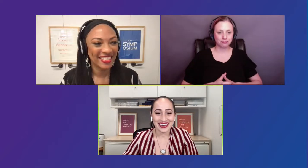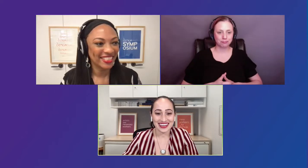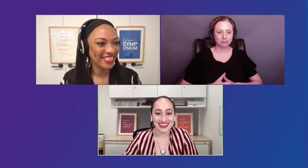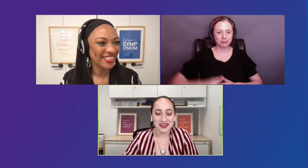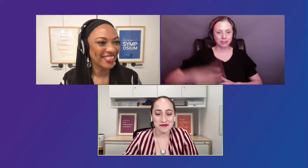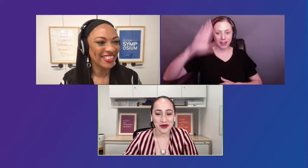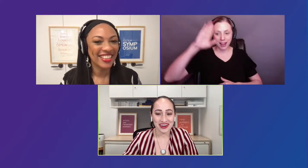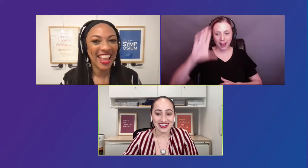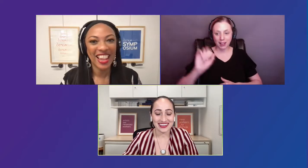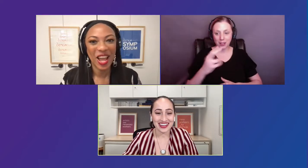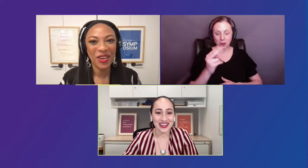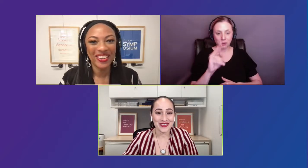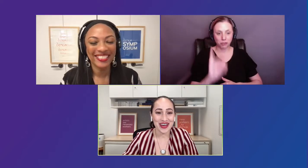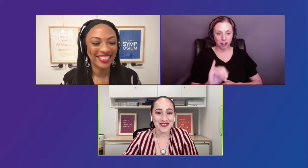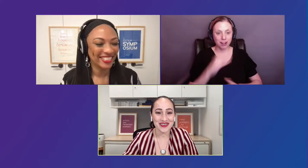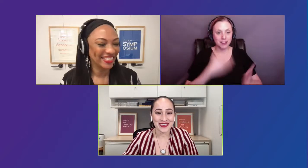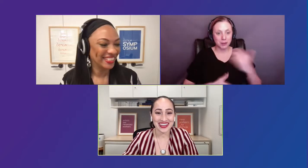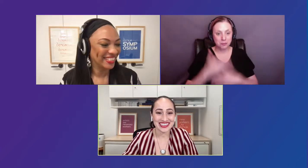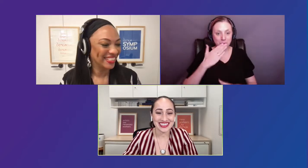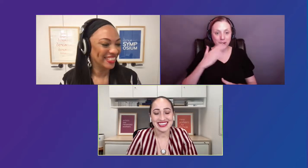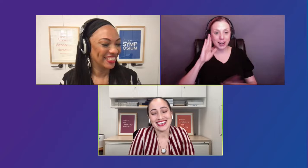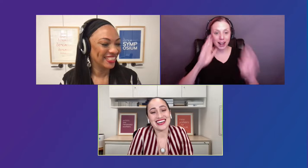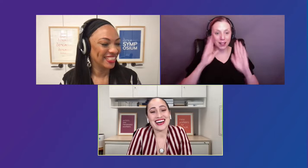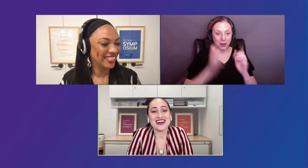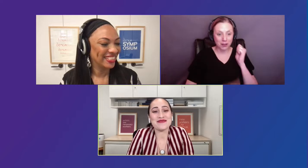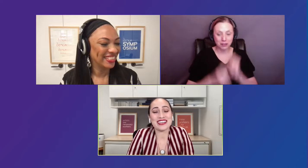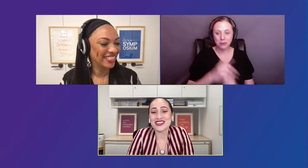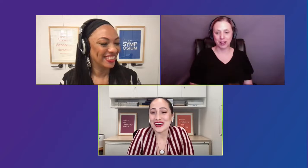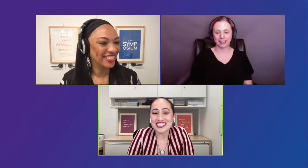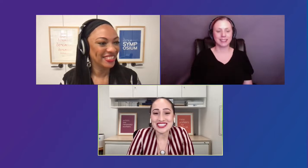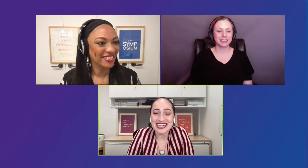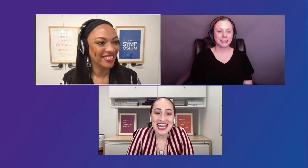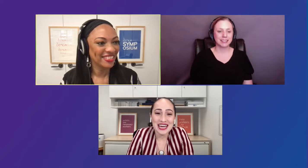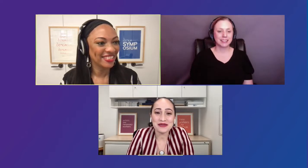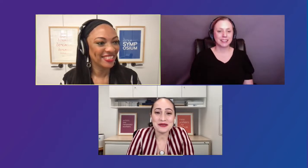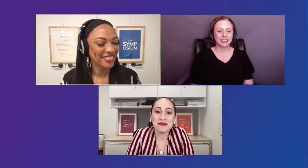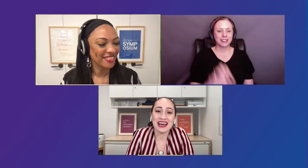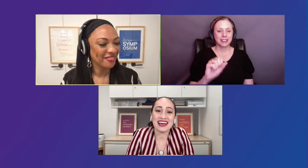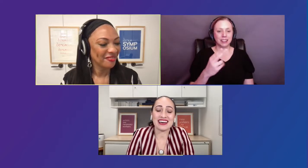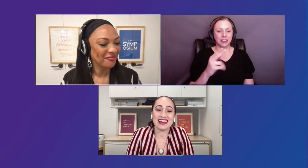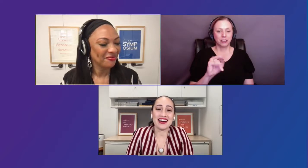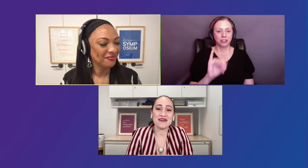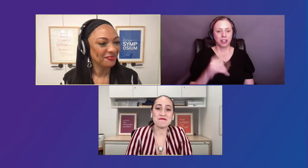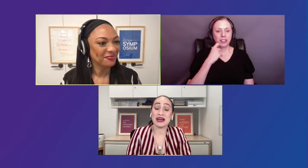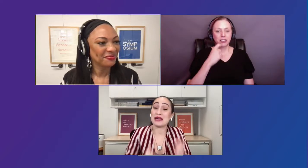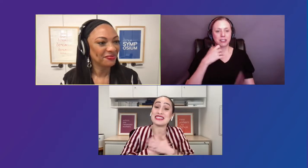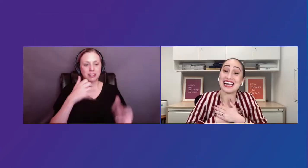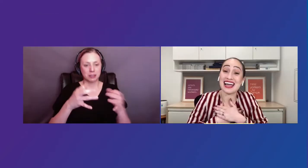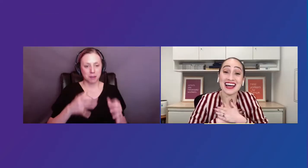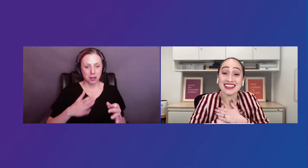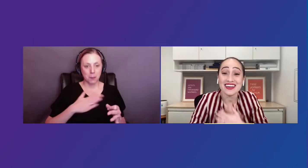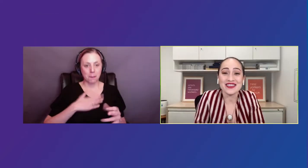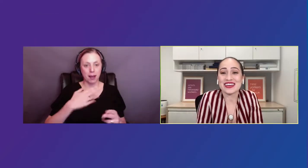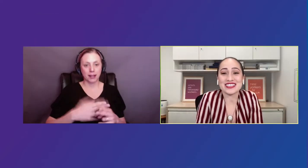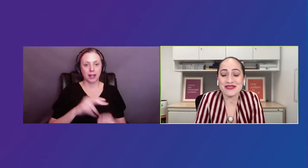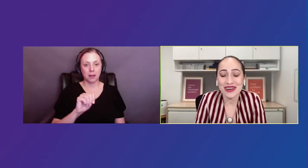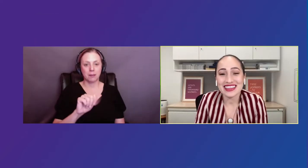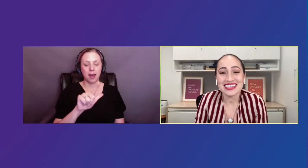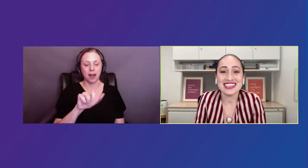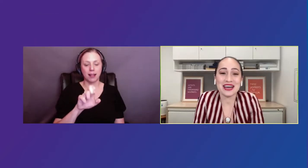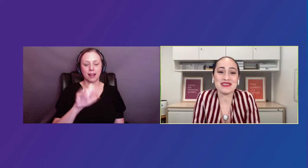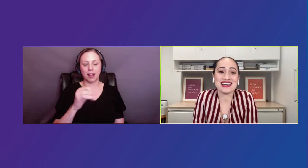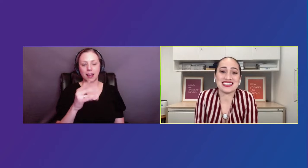Hello, Shani. Good morning. Hello, everyone. As Shani just named, my name is Alejandra